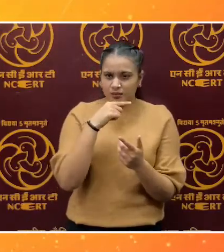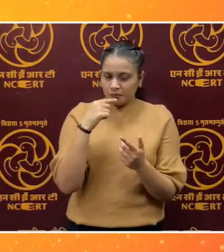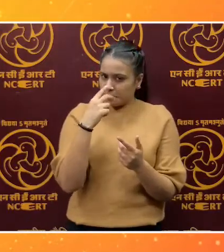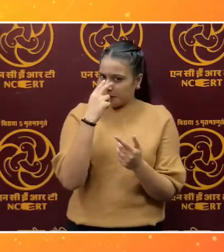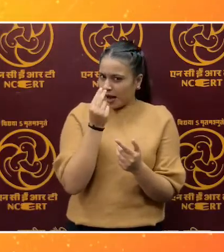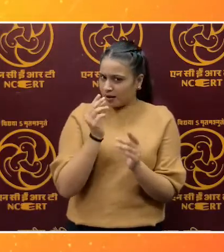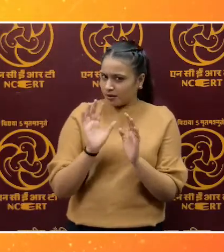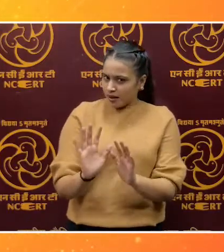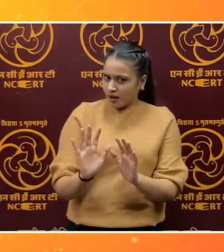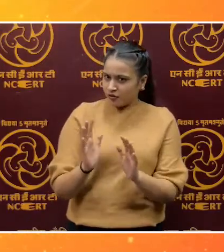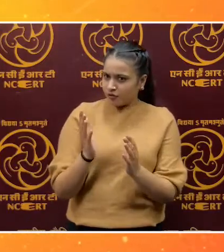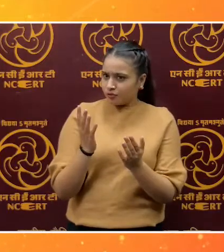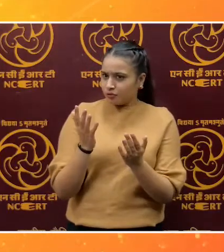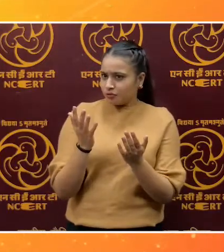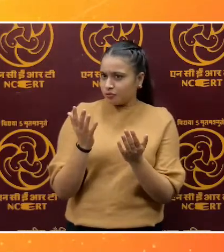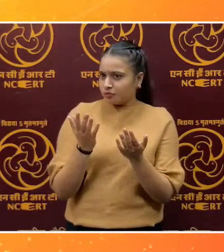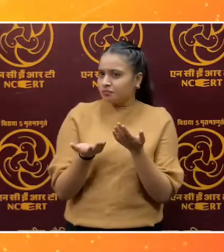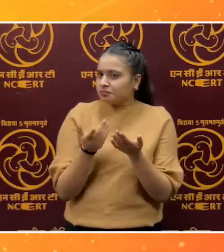who is